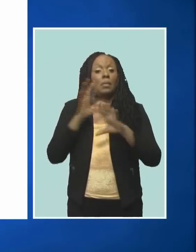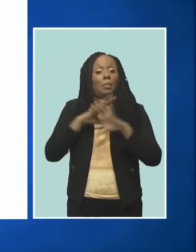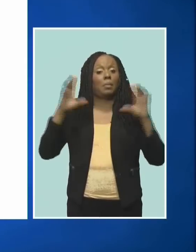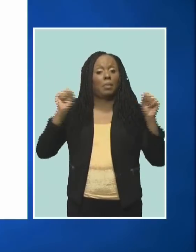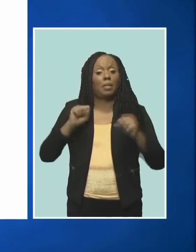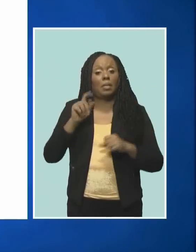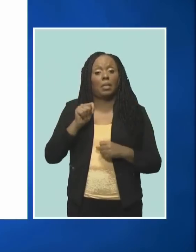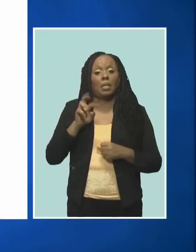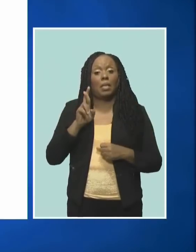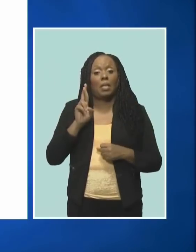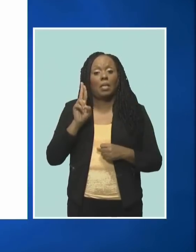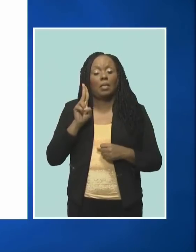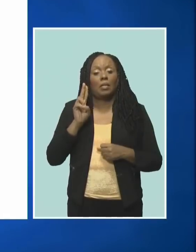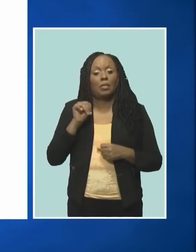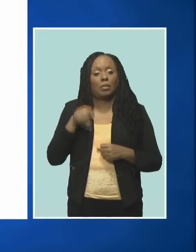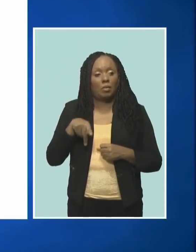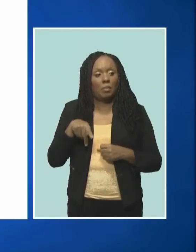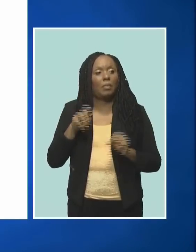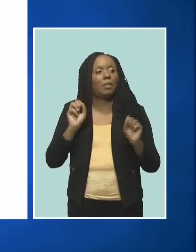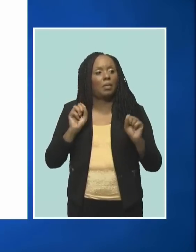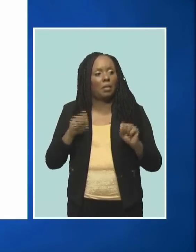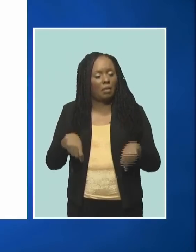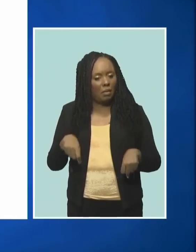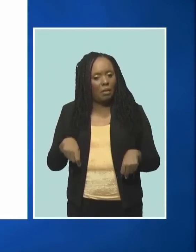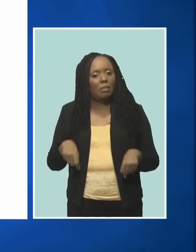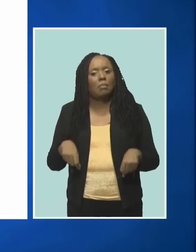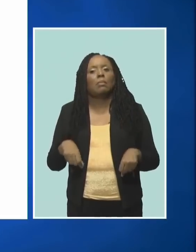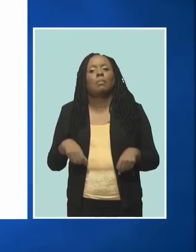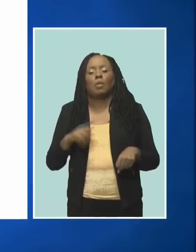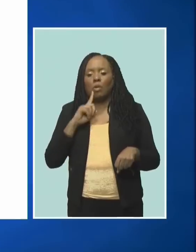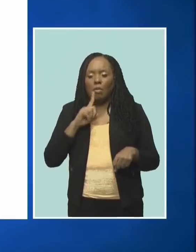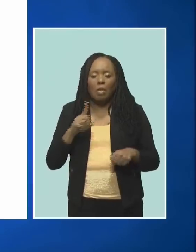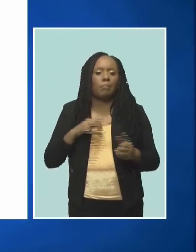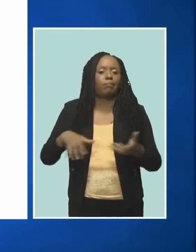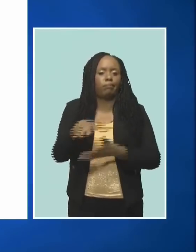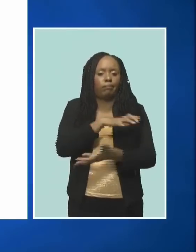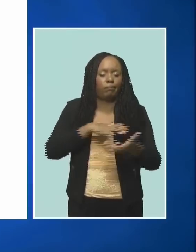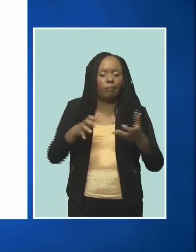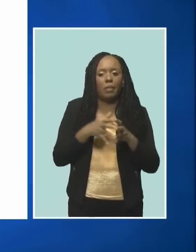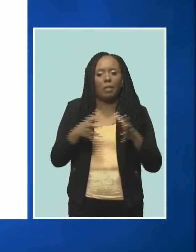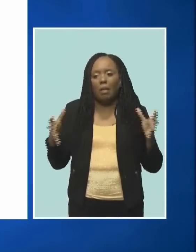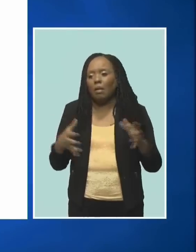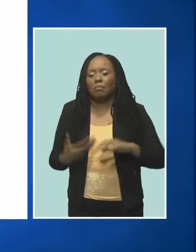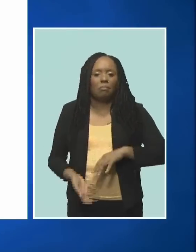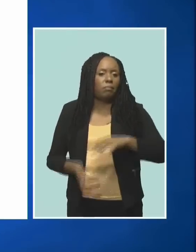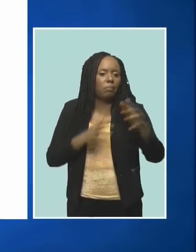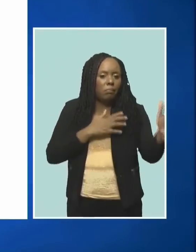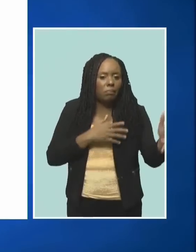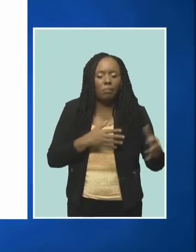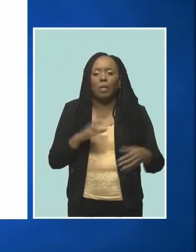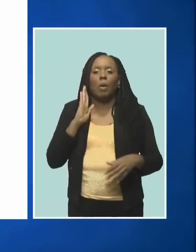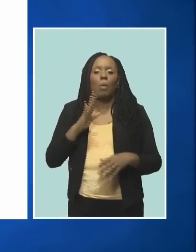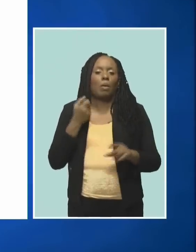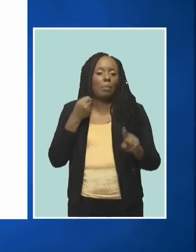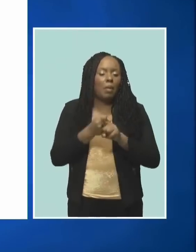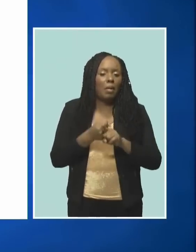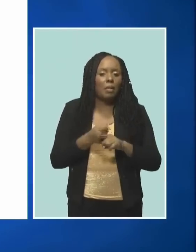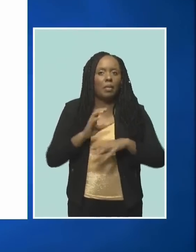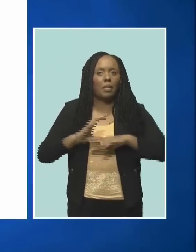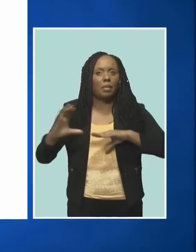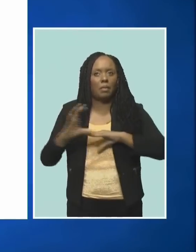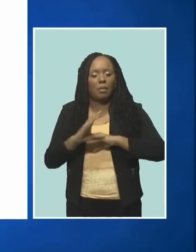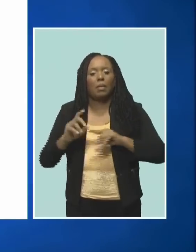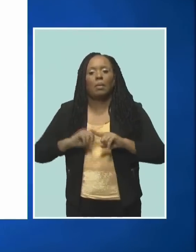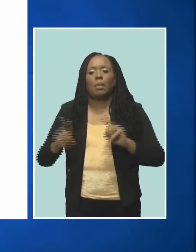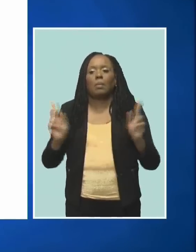in the world order. It would have had a natural impact on the Caribbean, of course. And I think that for all of us, there is a sigh of